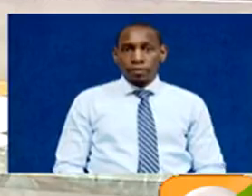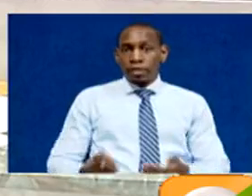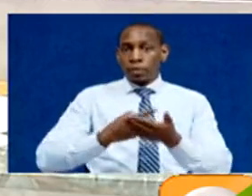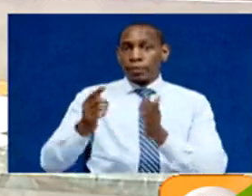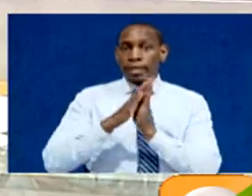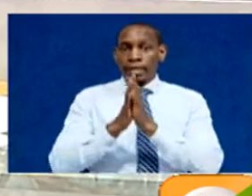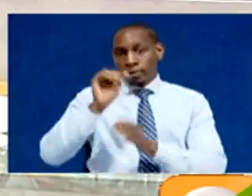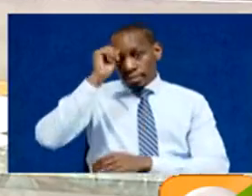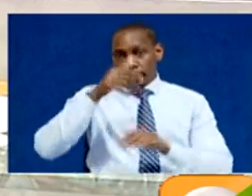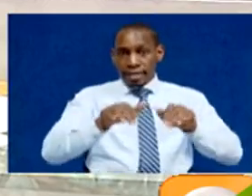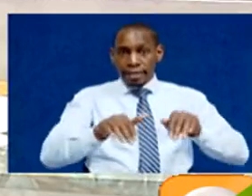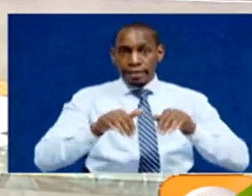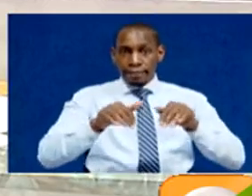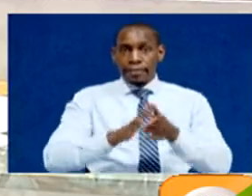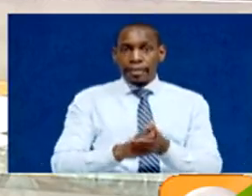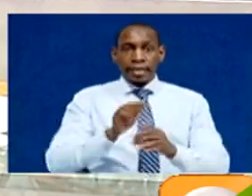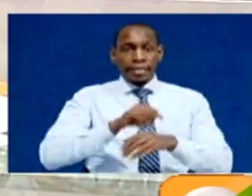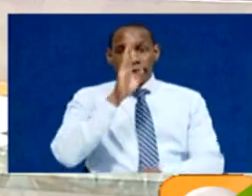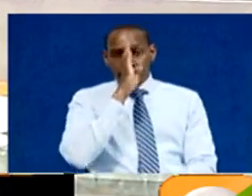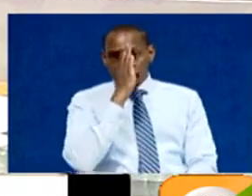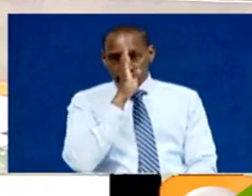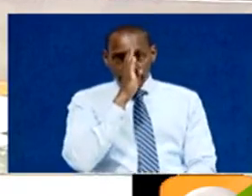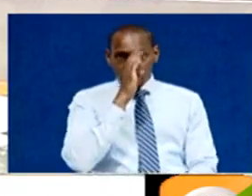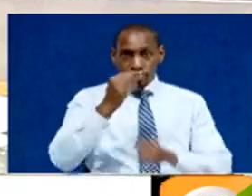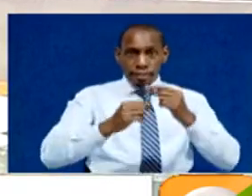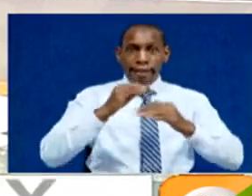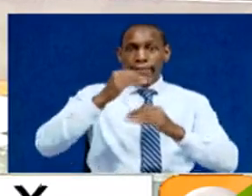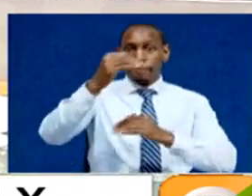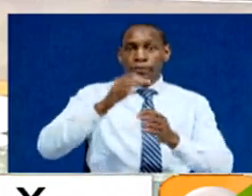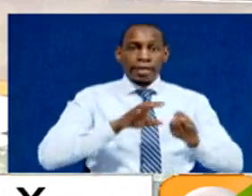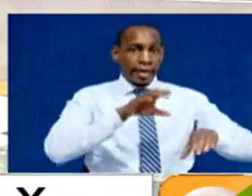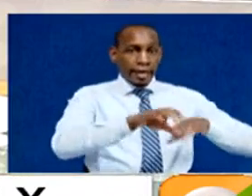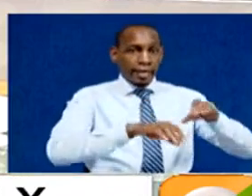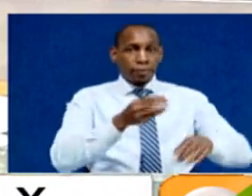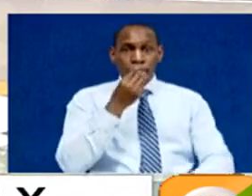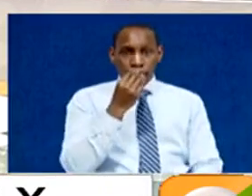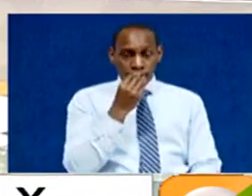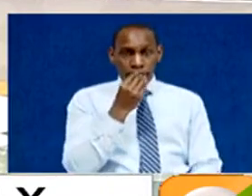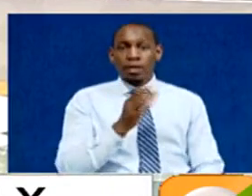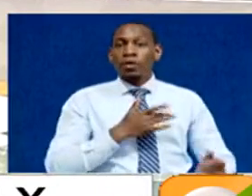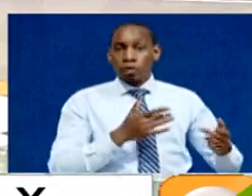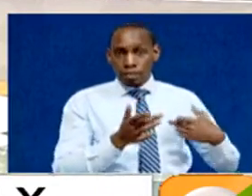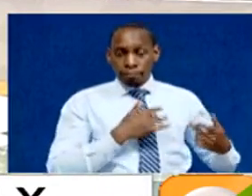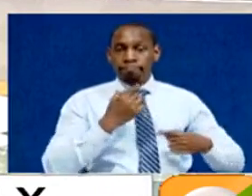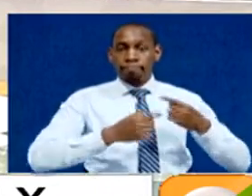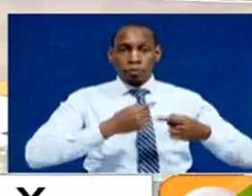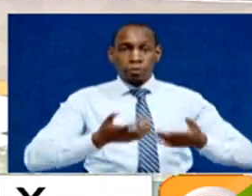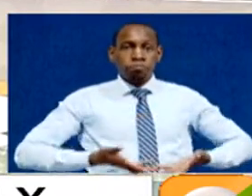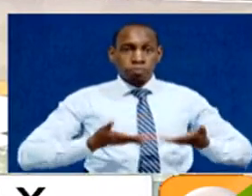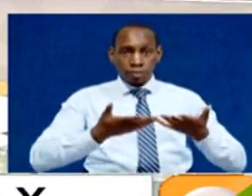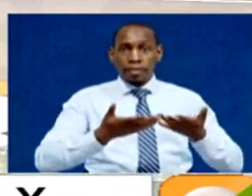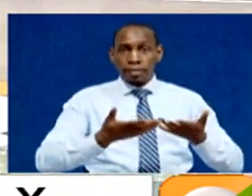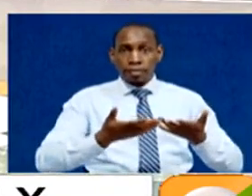Onto our weekly feature, Smart Farms, and as uncertainty looms over the future of livestock feeds, concerns continue to grow